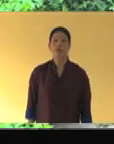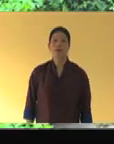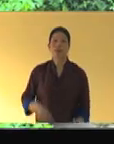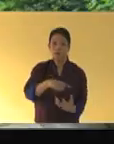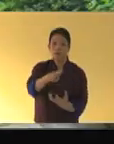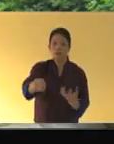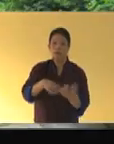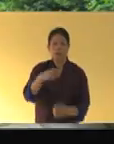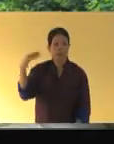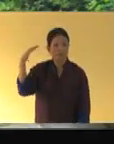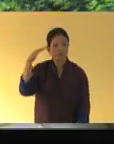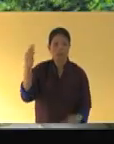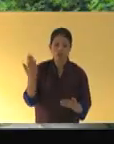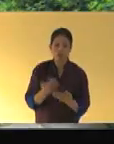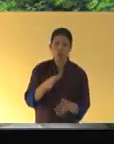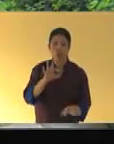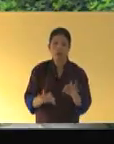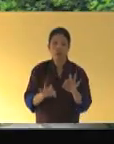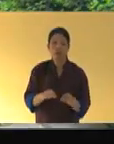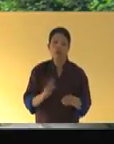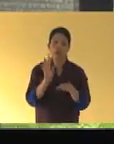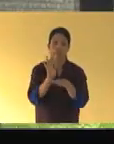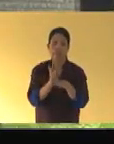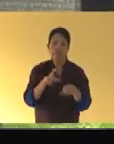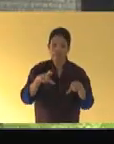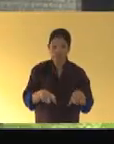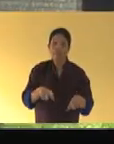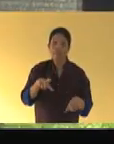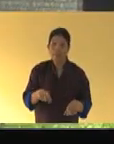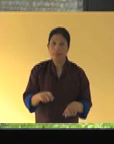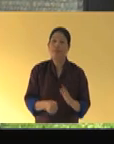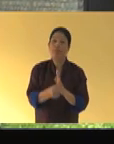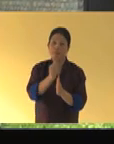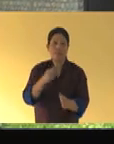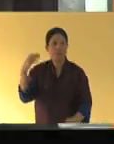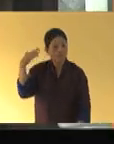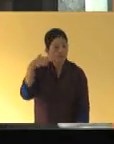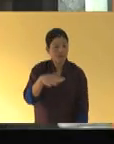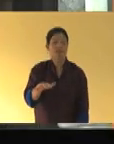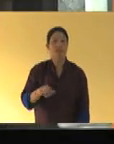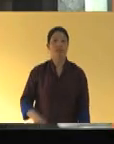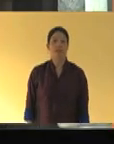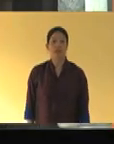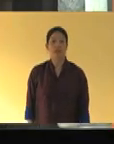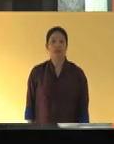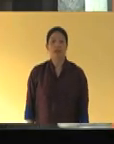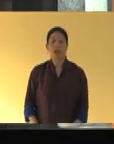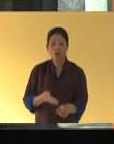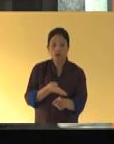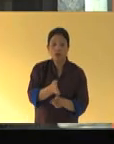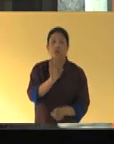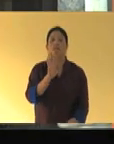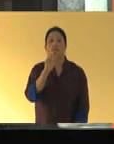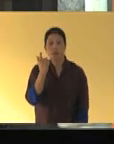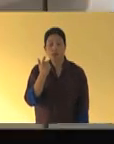Interpretation Center, a first of its kind in Bhutan. It is a one-stop hub that provides an overview of Bhutan's biodiversity. It